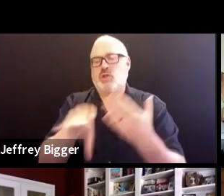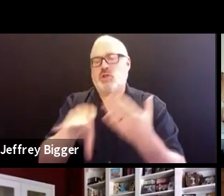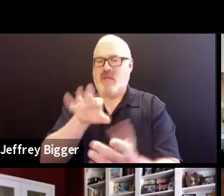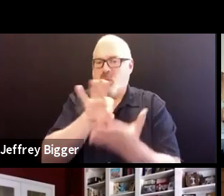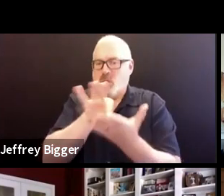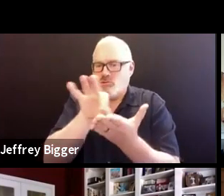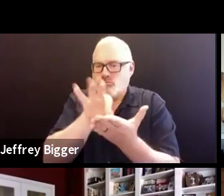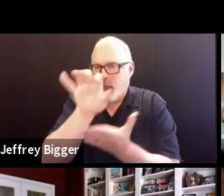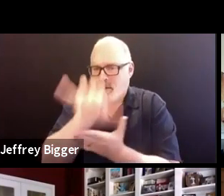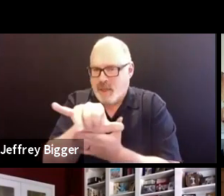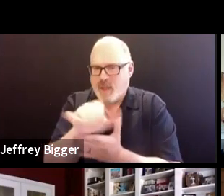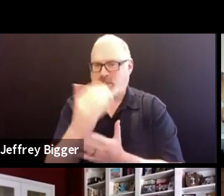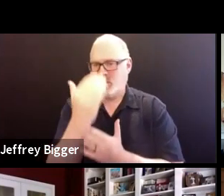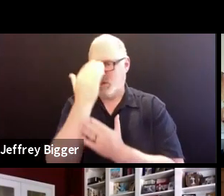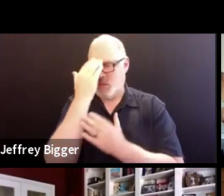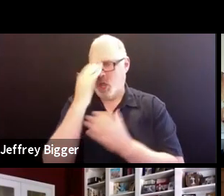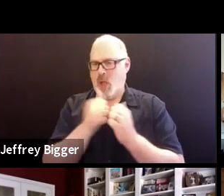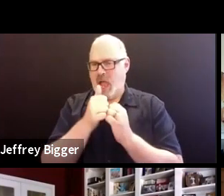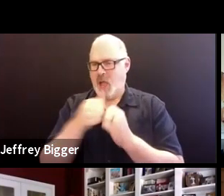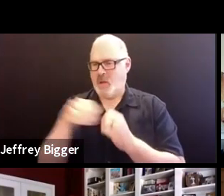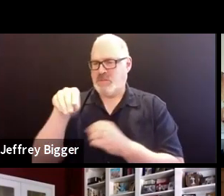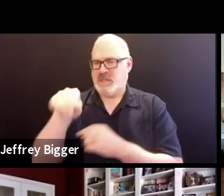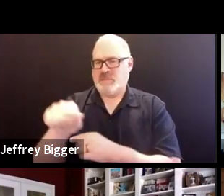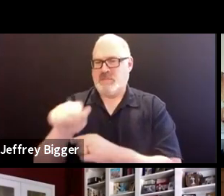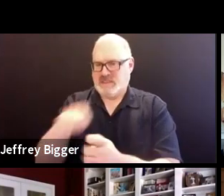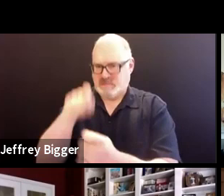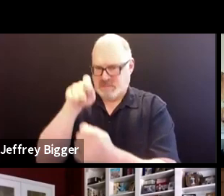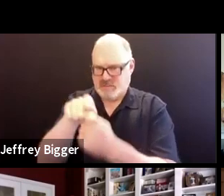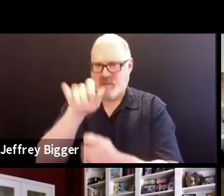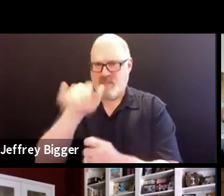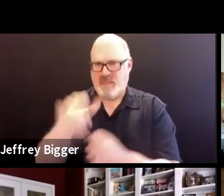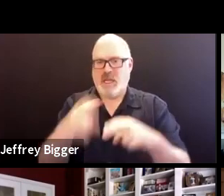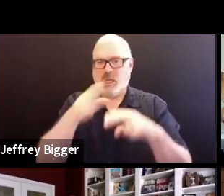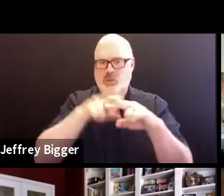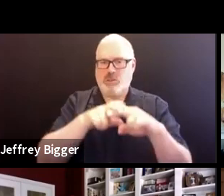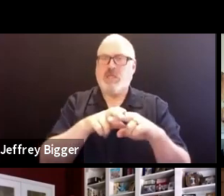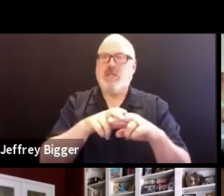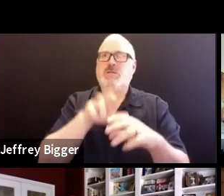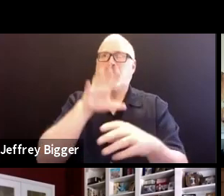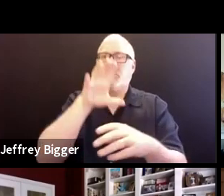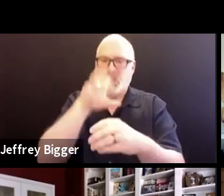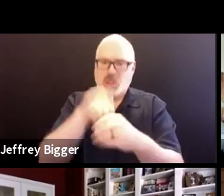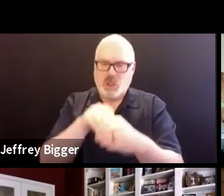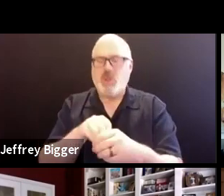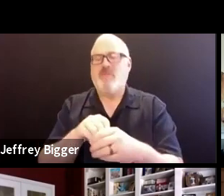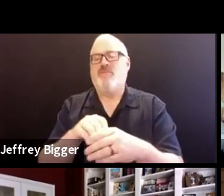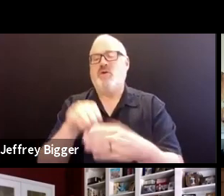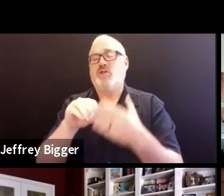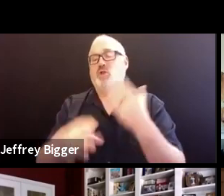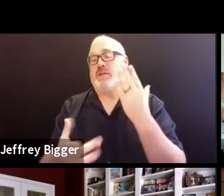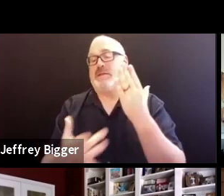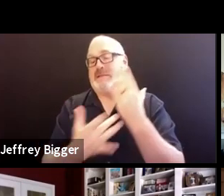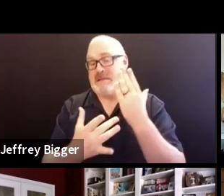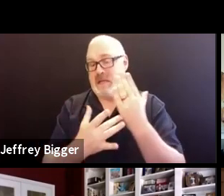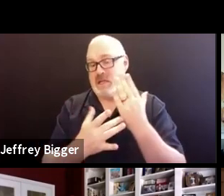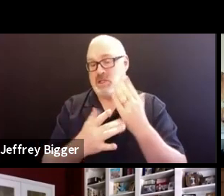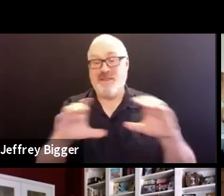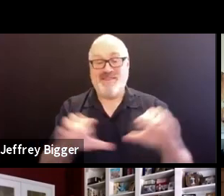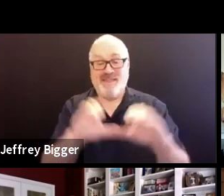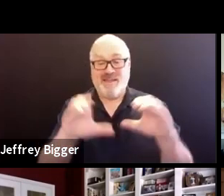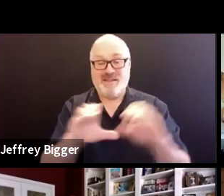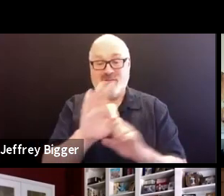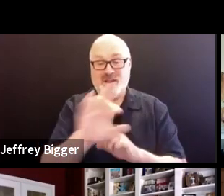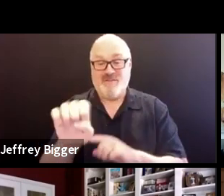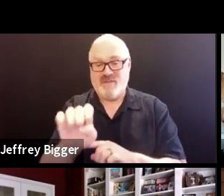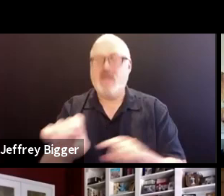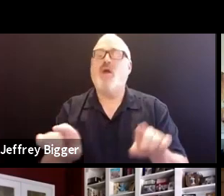that so we know how it's being expended. So that increase would go into student technology. The student activity fee also